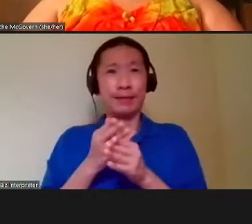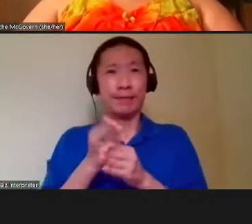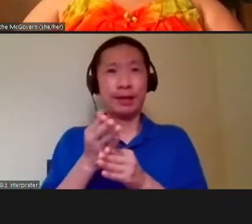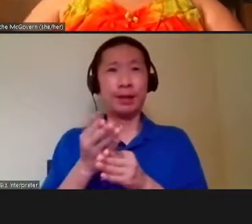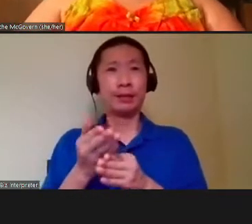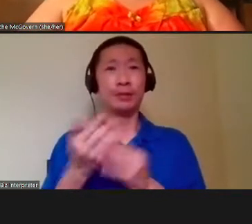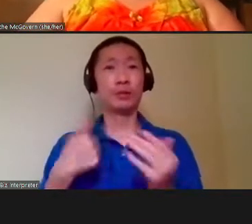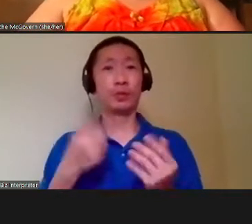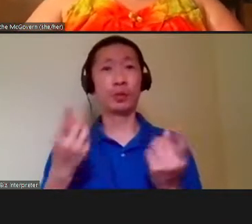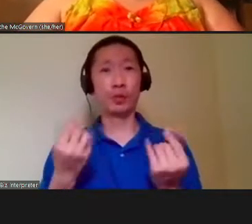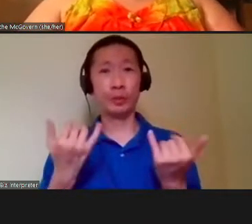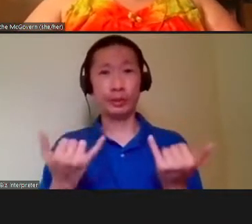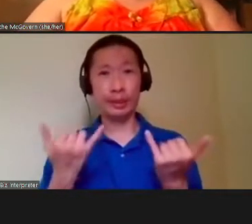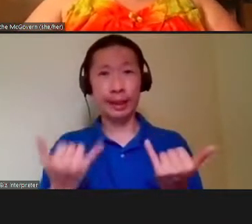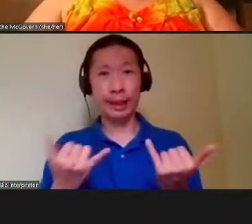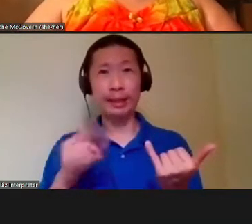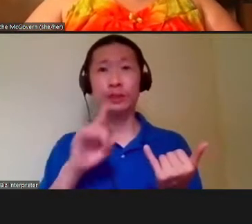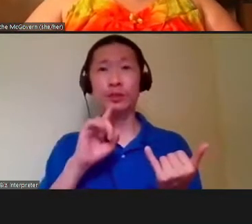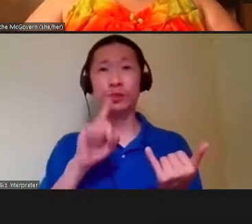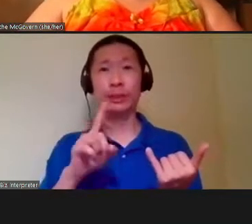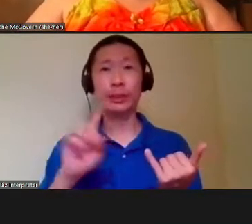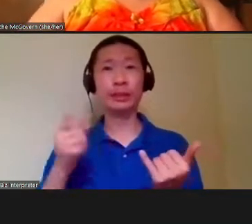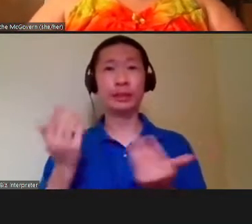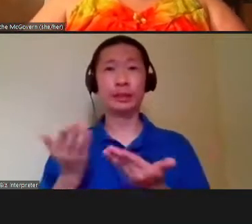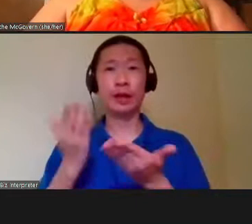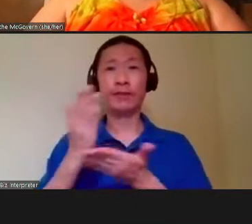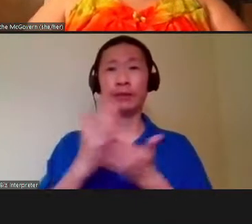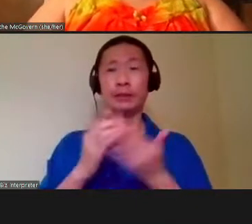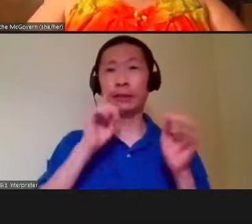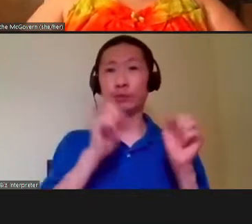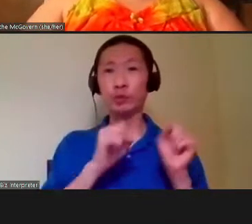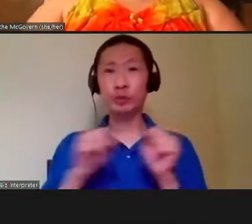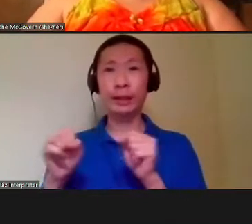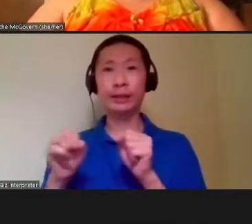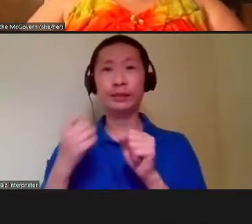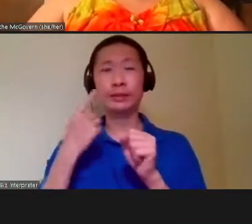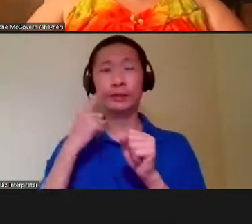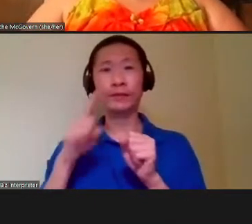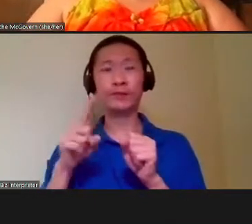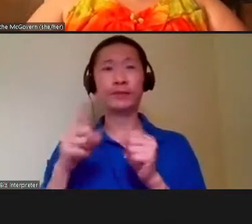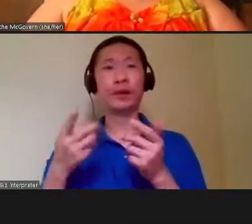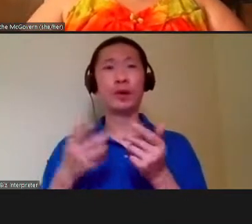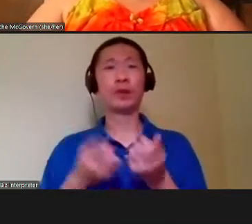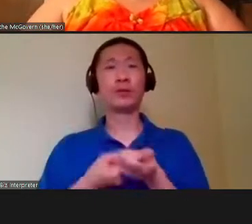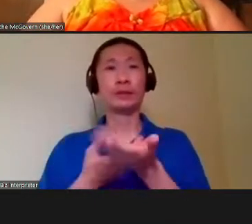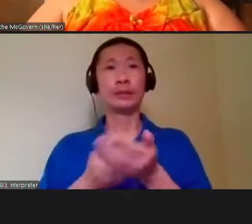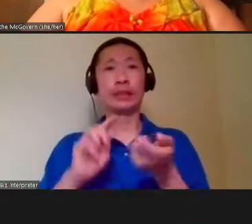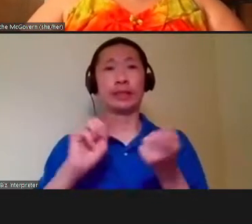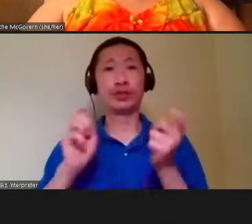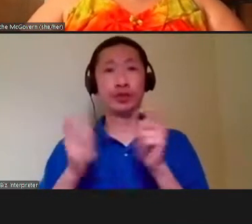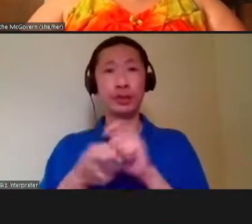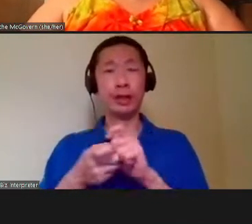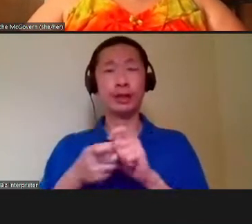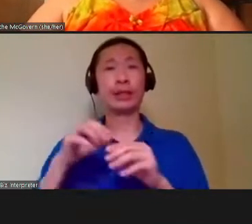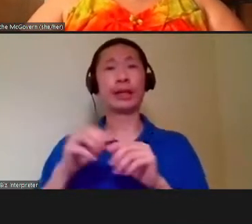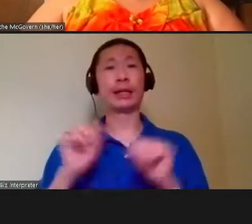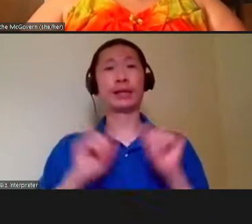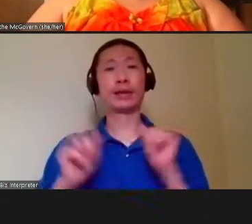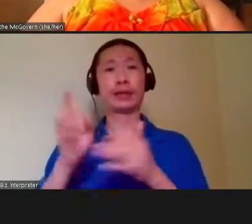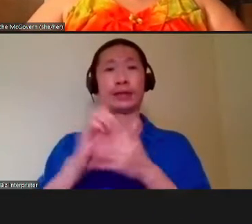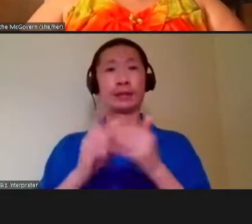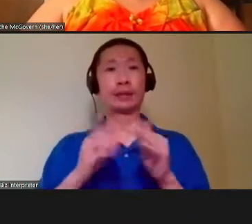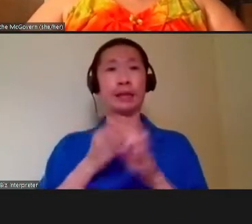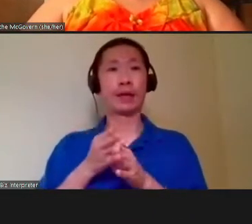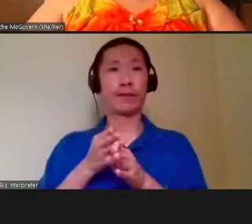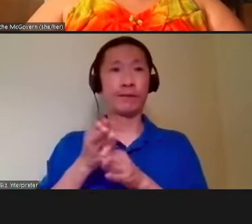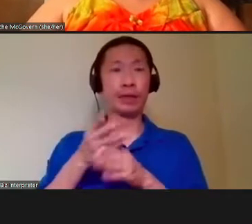to do today really is just offer some strategies for seeding change in the theater design field and the